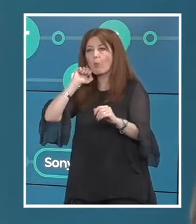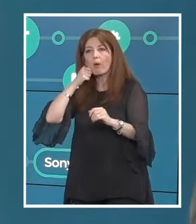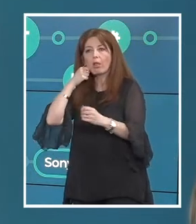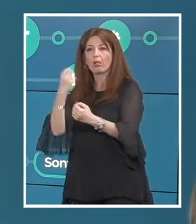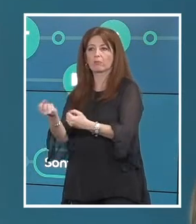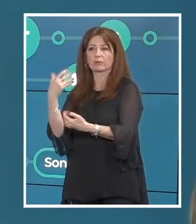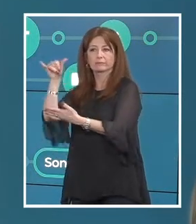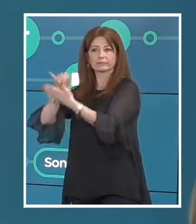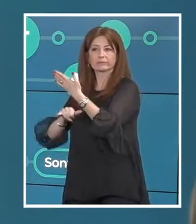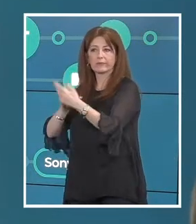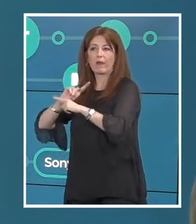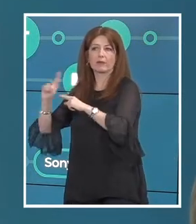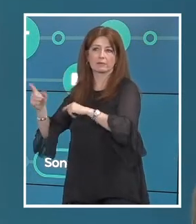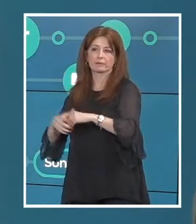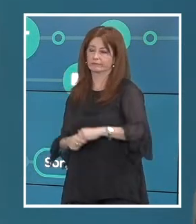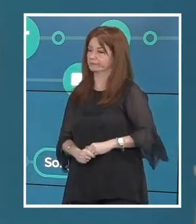soon to follow.